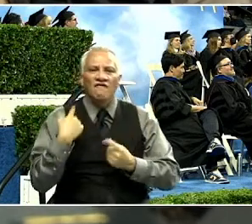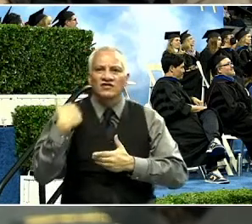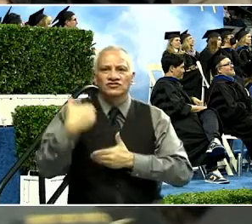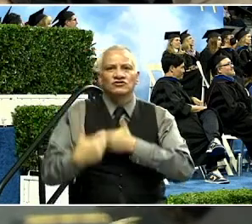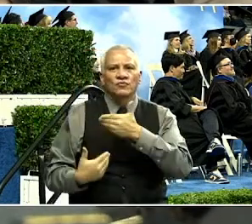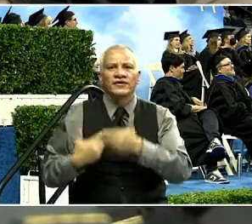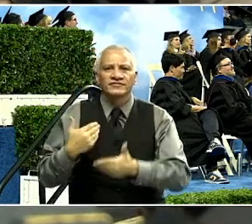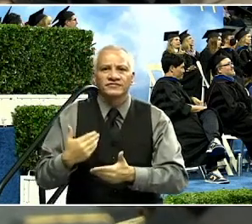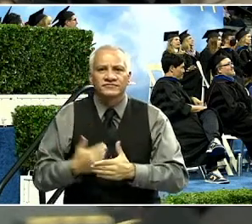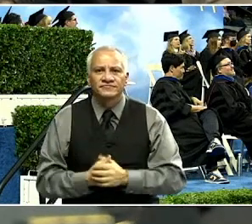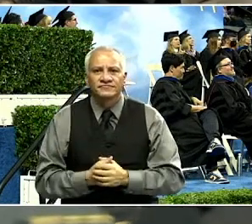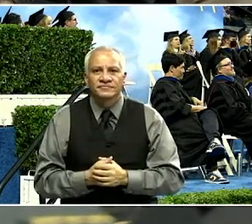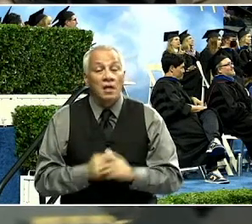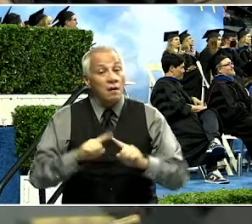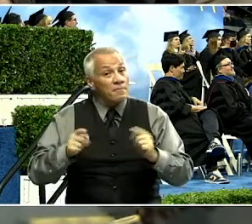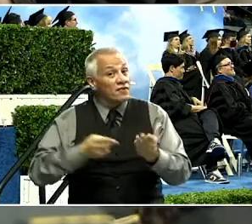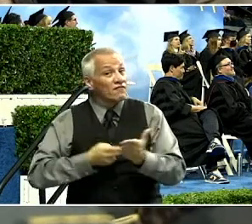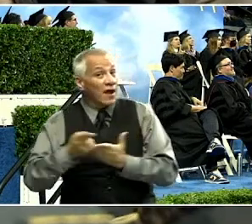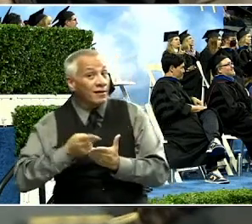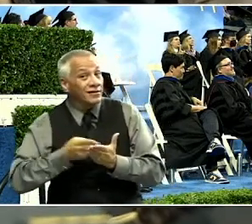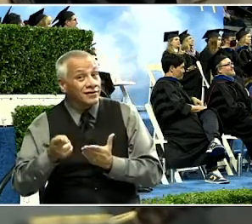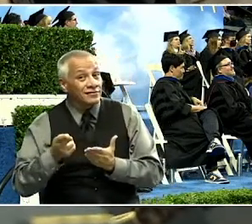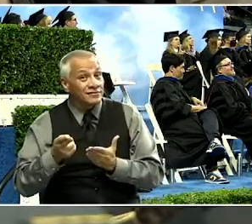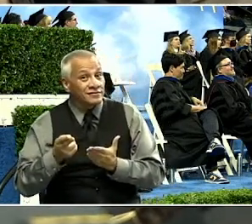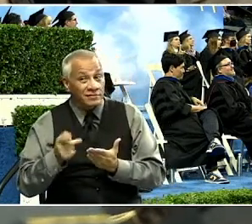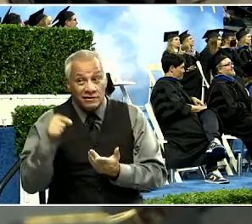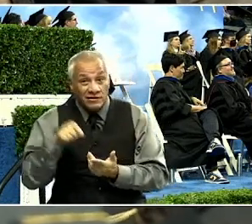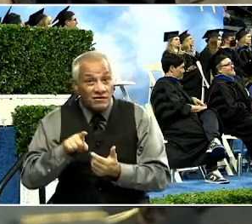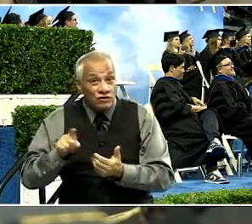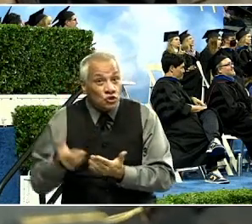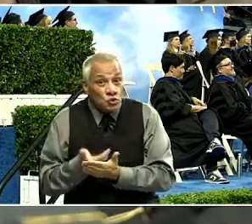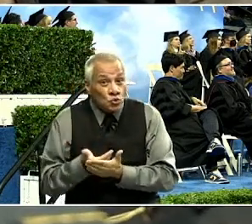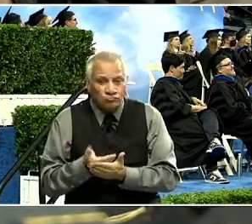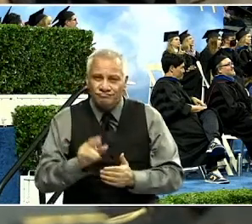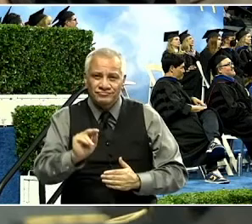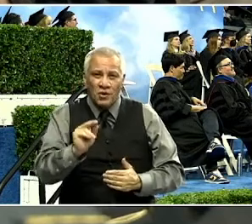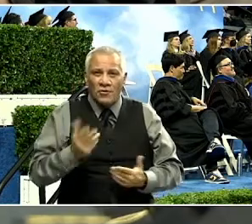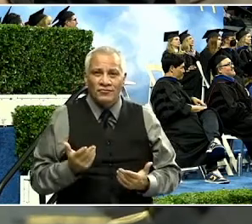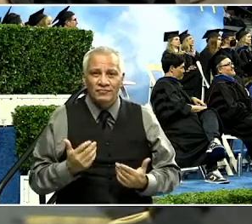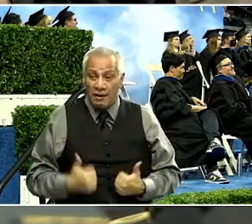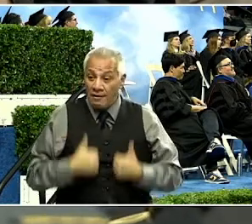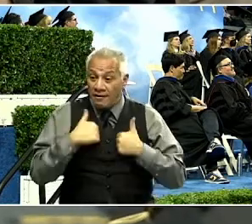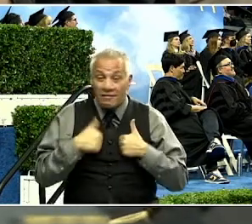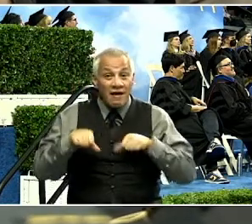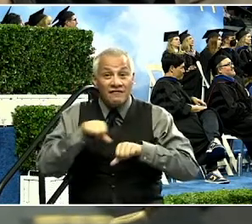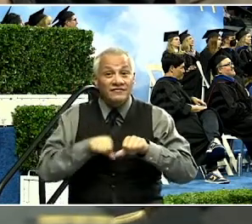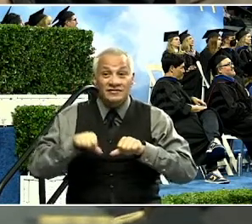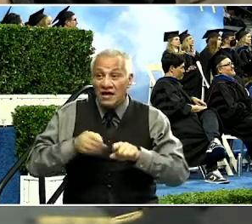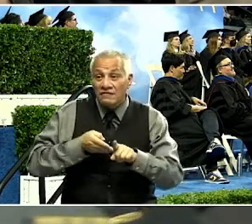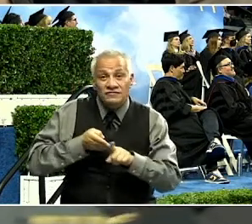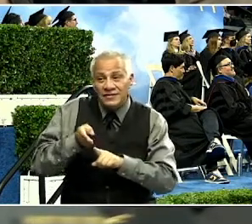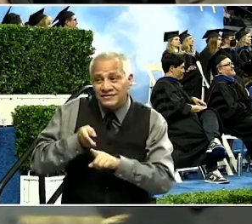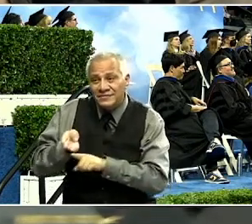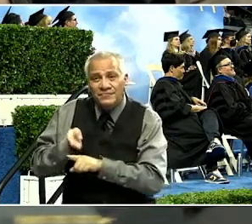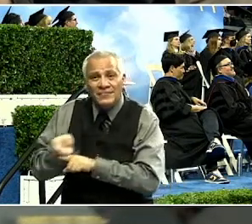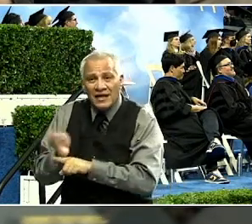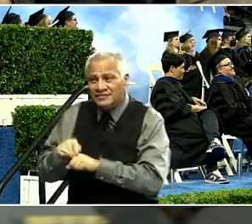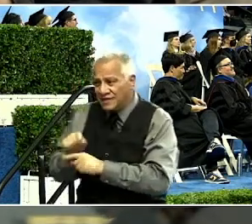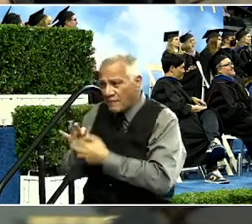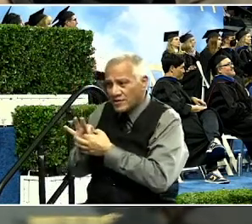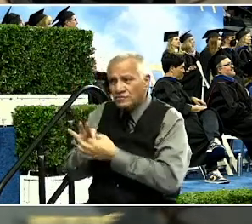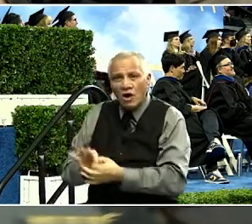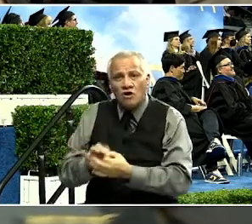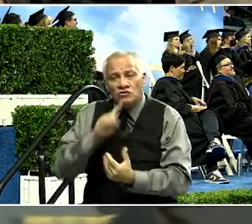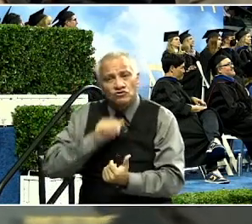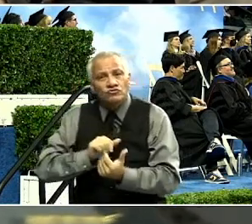generation. But frankly, this isn't new. Life sciences disciplines have long been at the forefront of